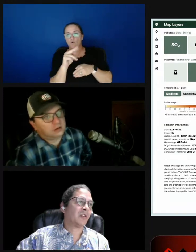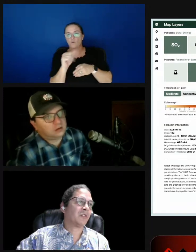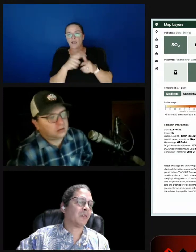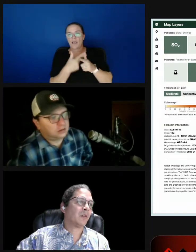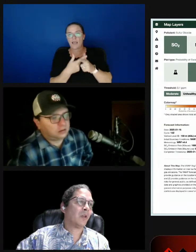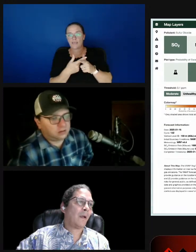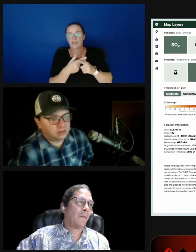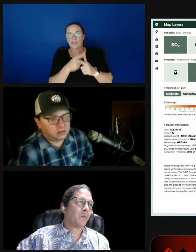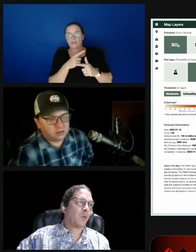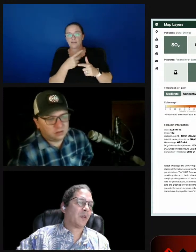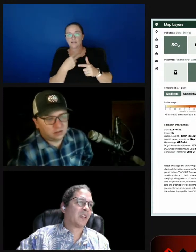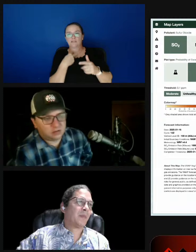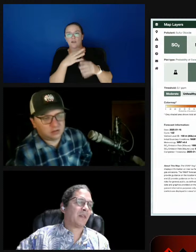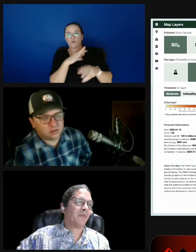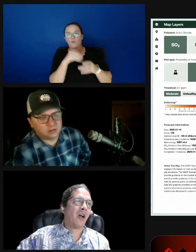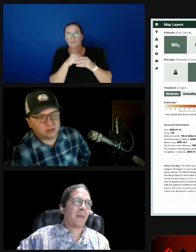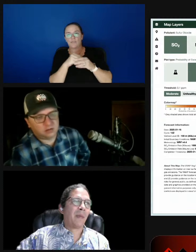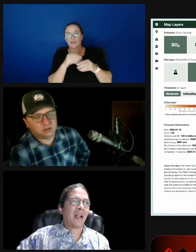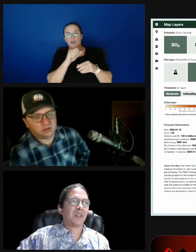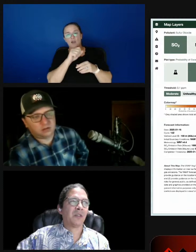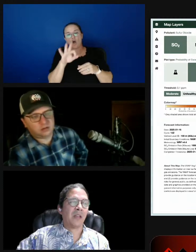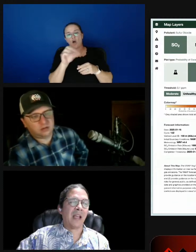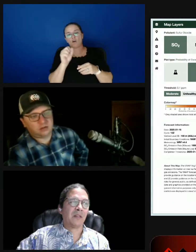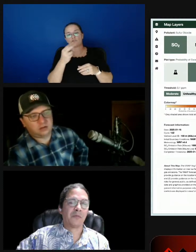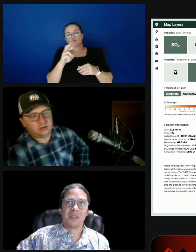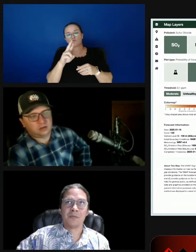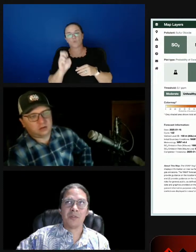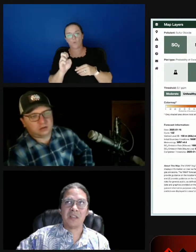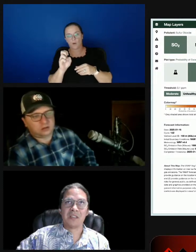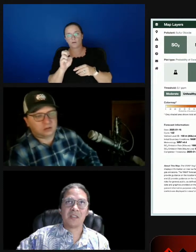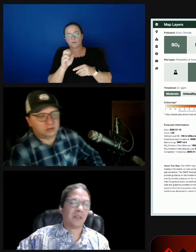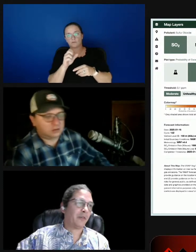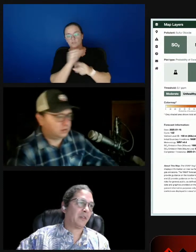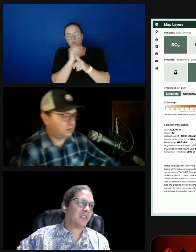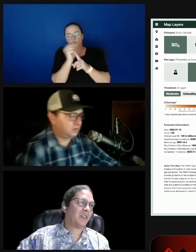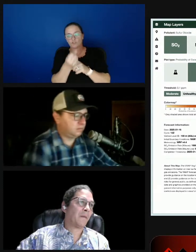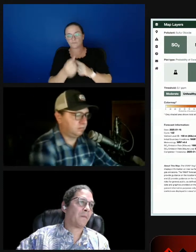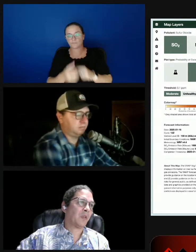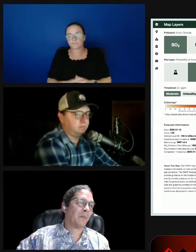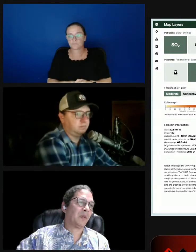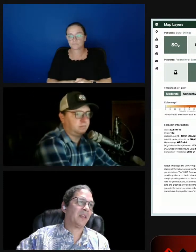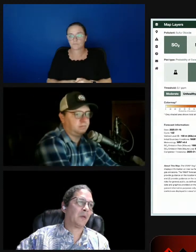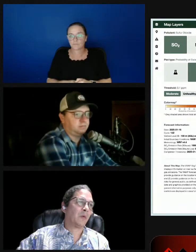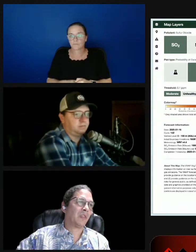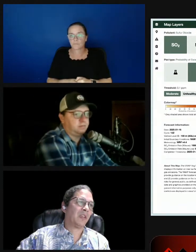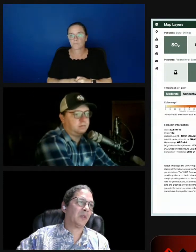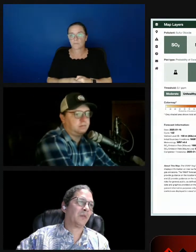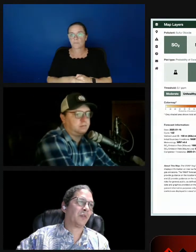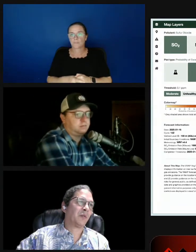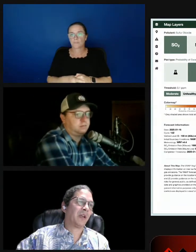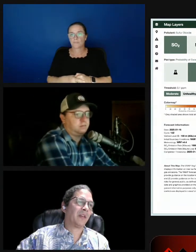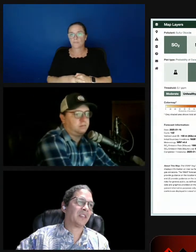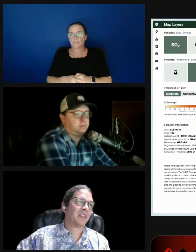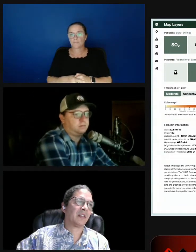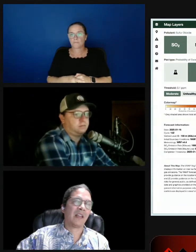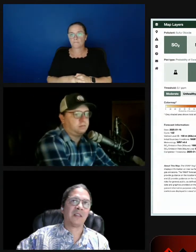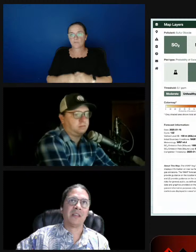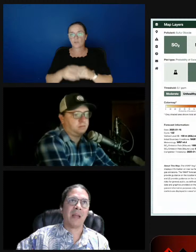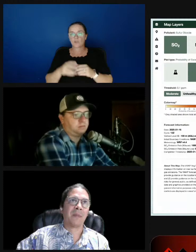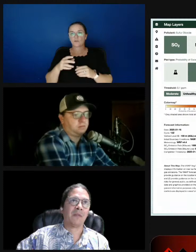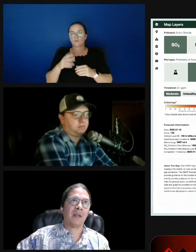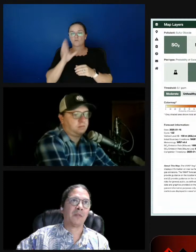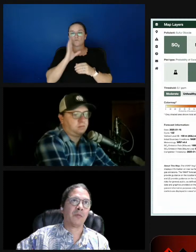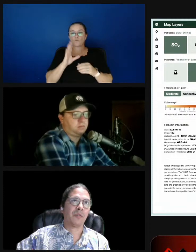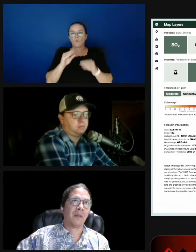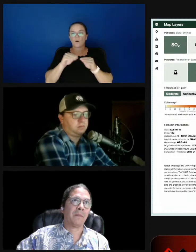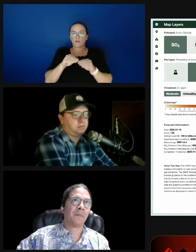conditions there. So we can expect fog impacts on the island for several days at the very least here, and beginning with the Hilo and volcano areas and likely